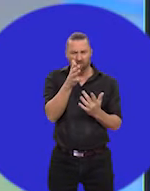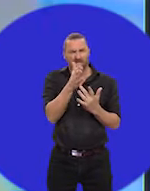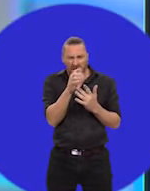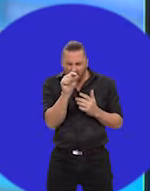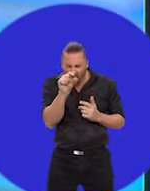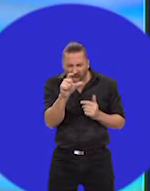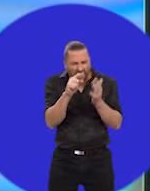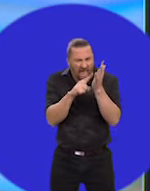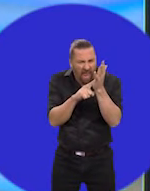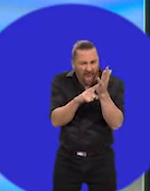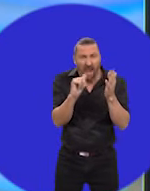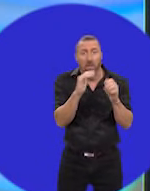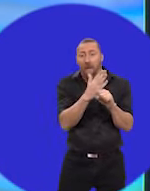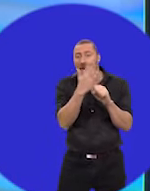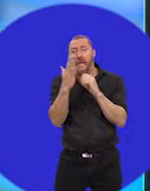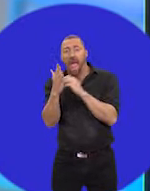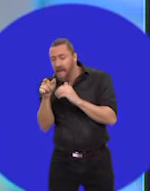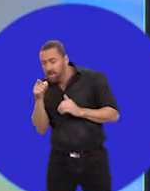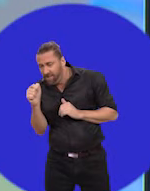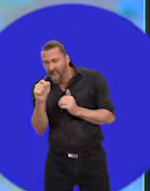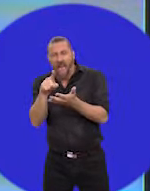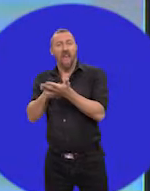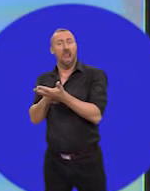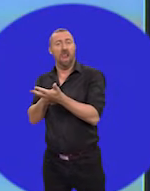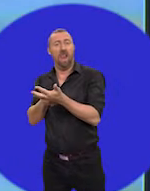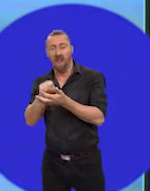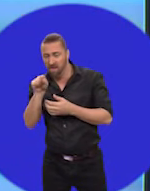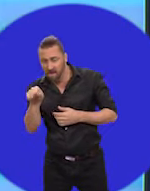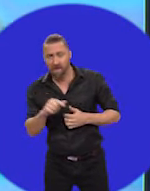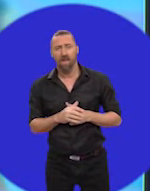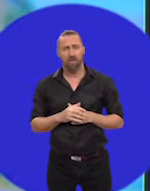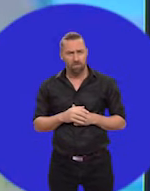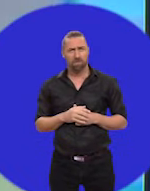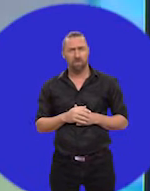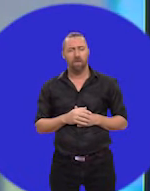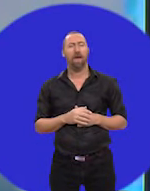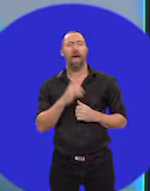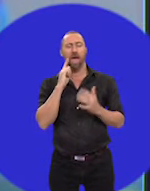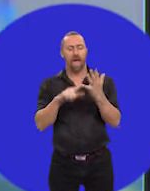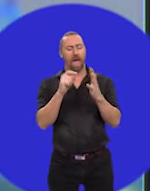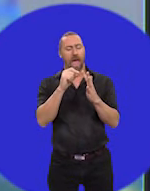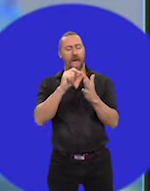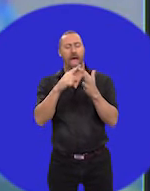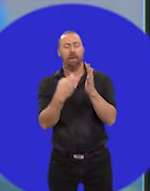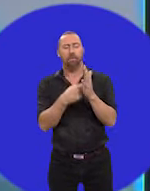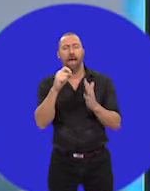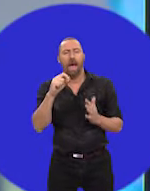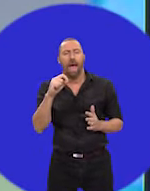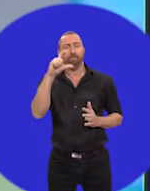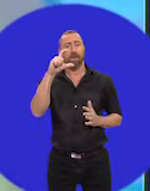in the middle of a word, and sometimes at the end of the word. Now, how about the uppercase